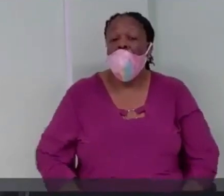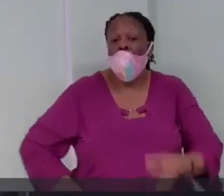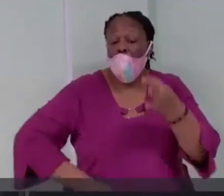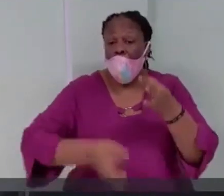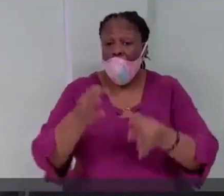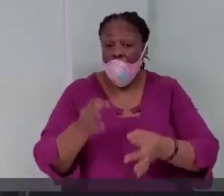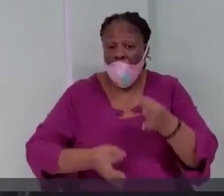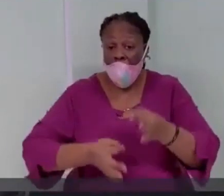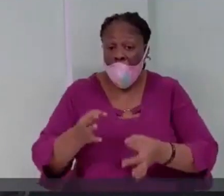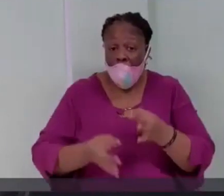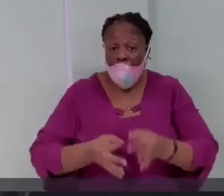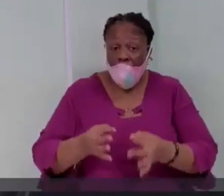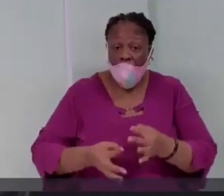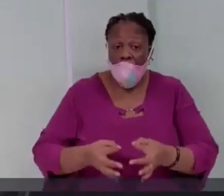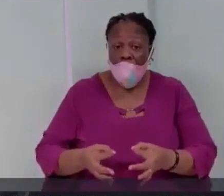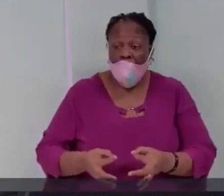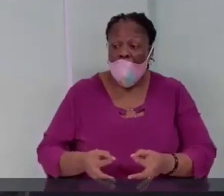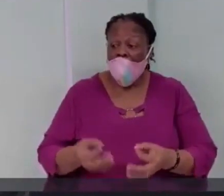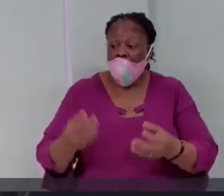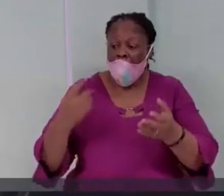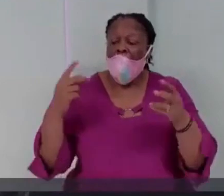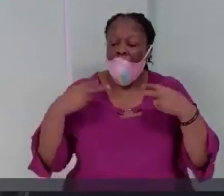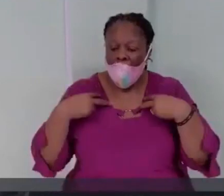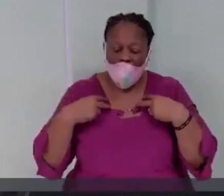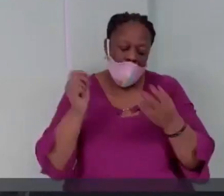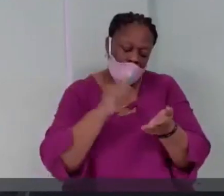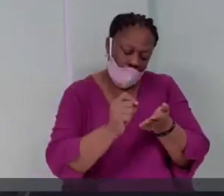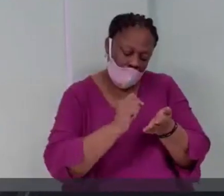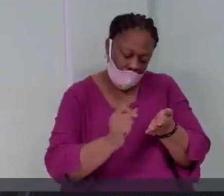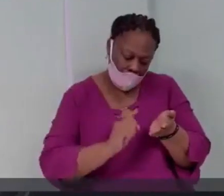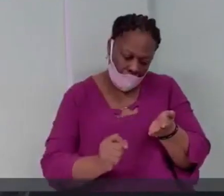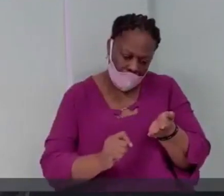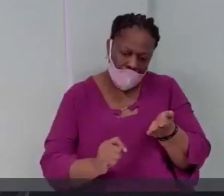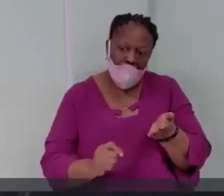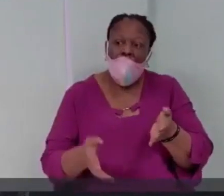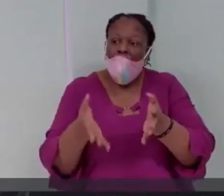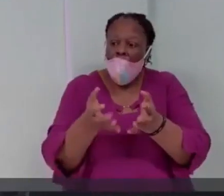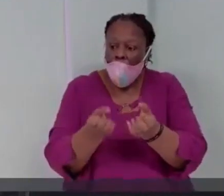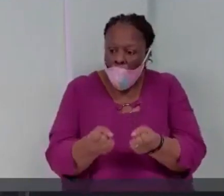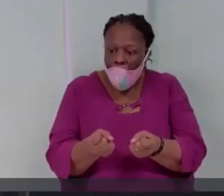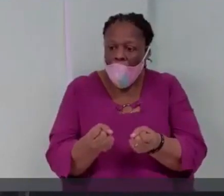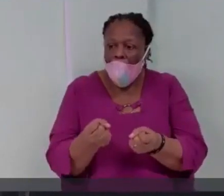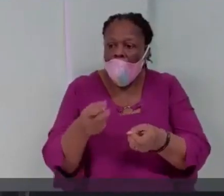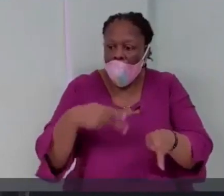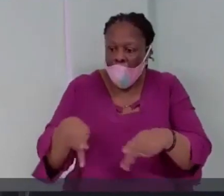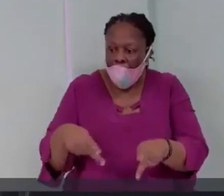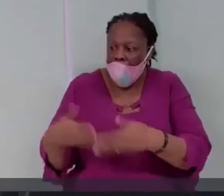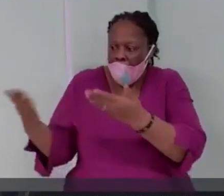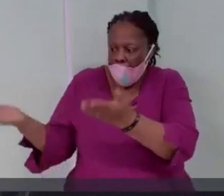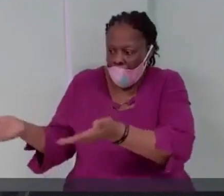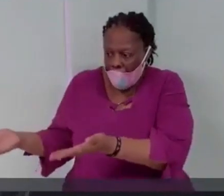the event has been approved at that venue, you must seek permission to have a new